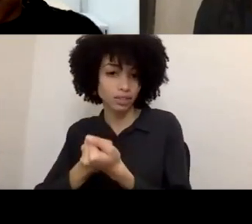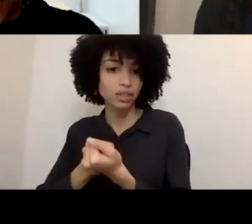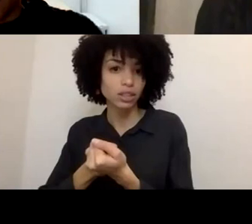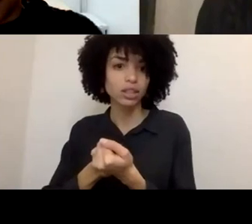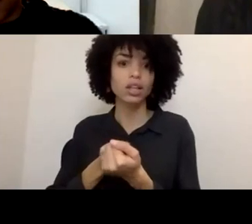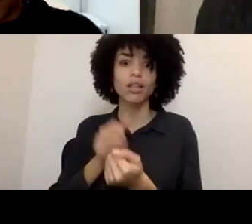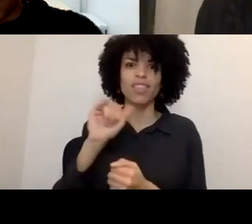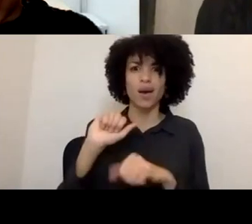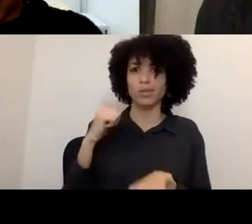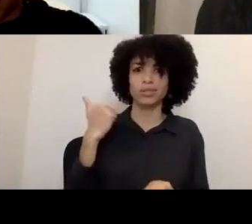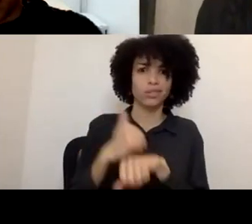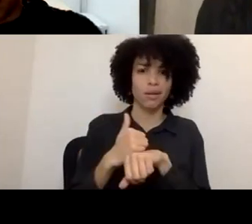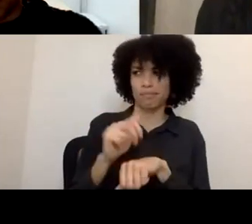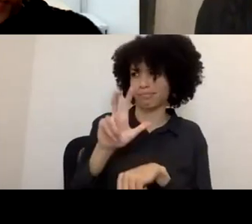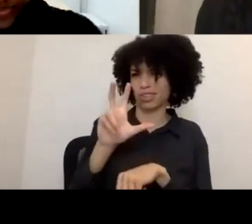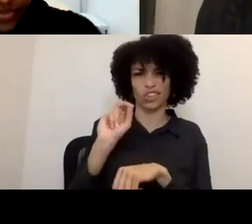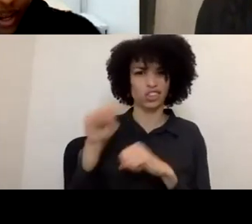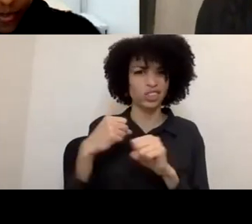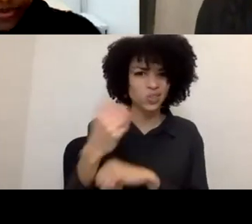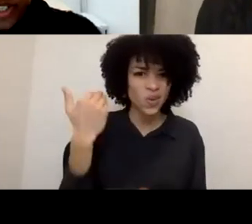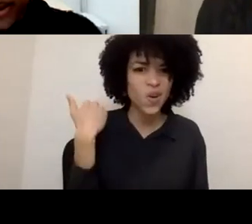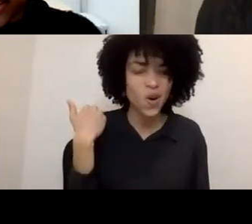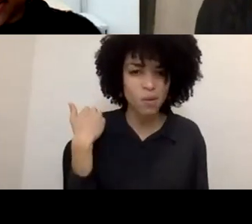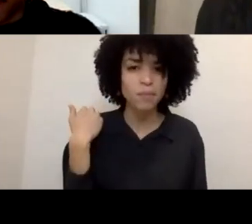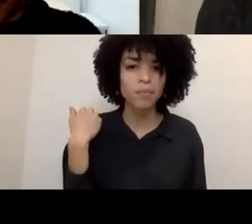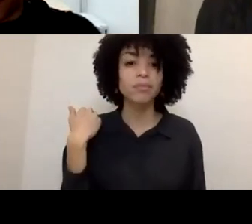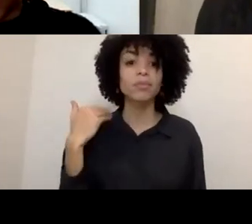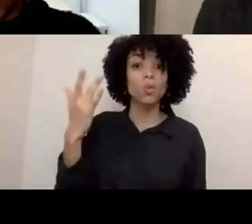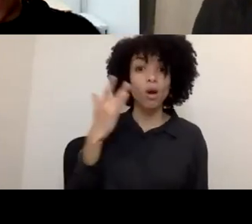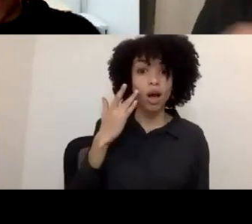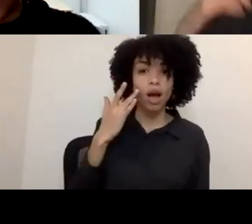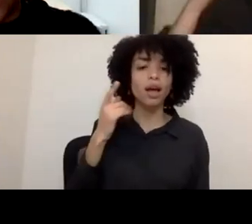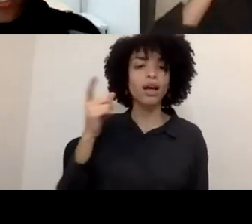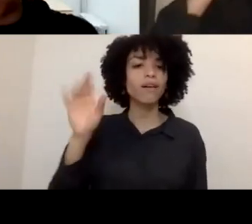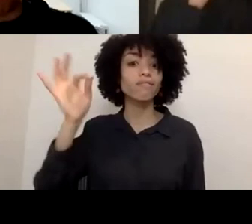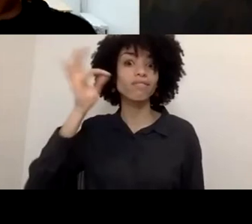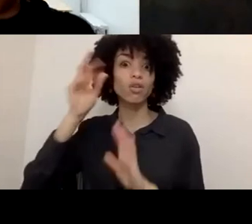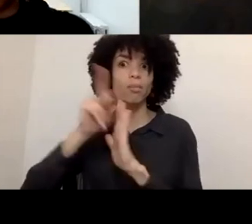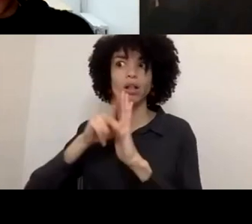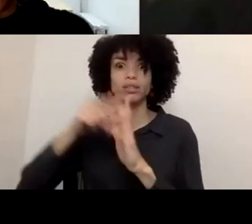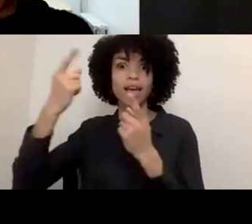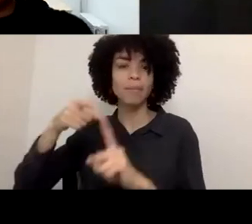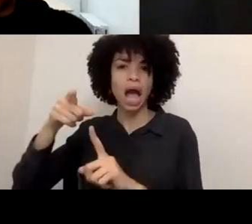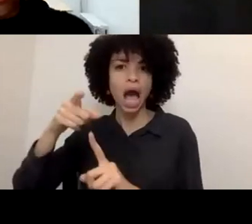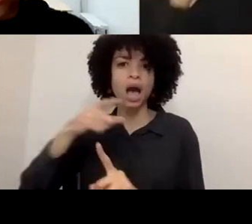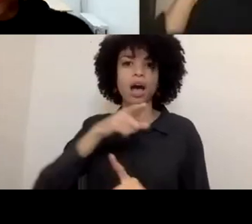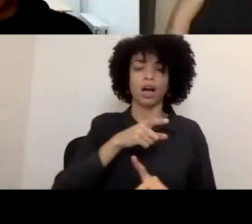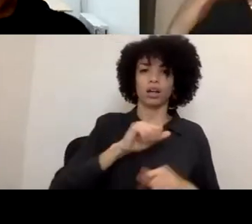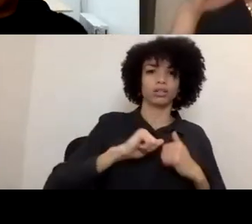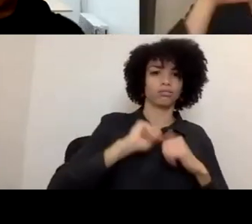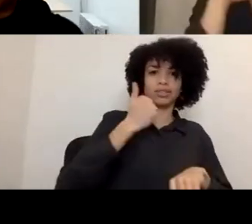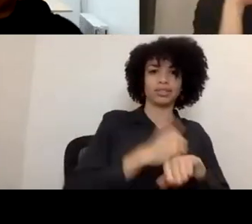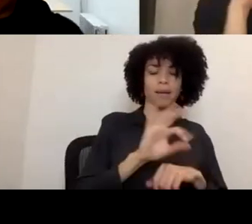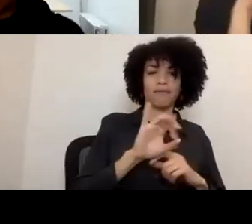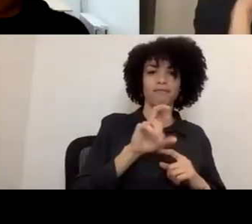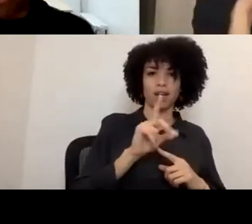was created almost 30 years ago in response to federal policy, and it's still a relevant fund. It still exists.